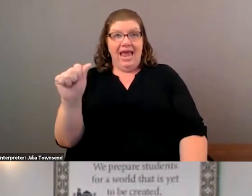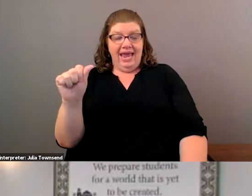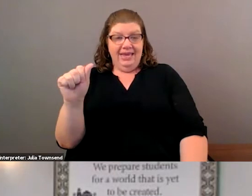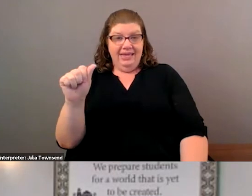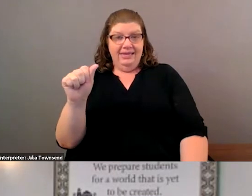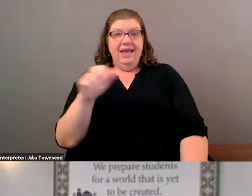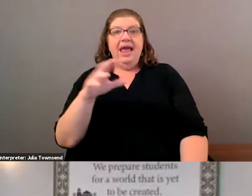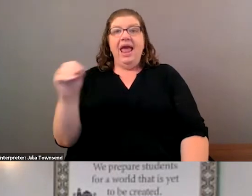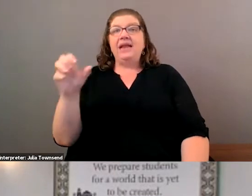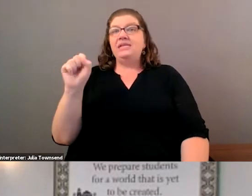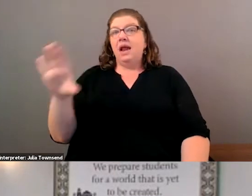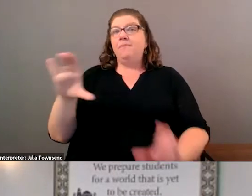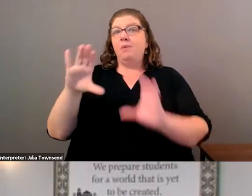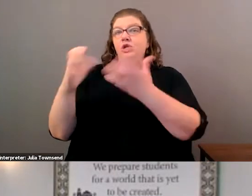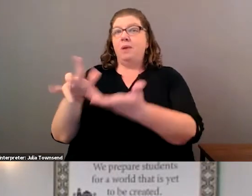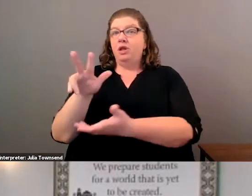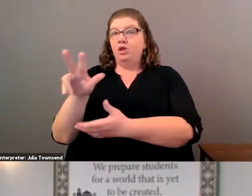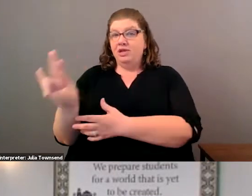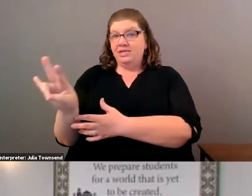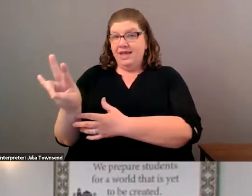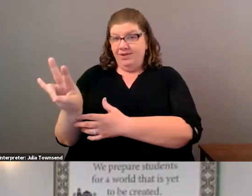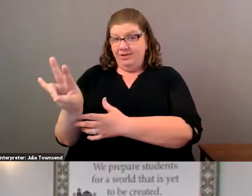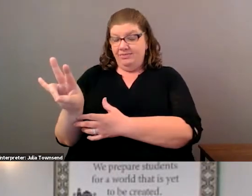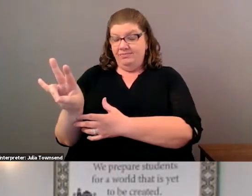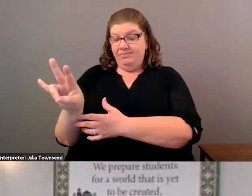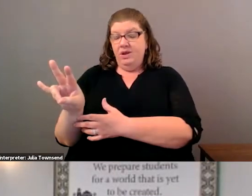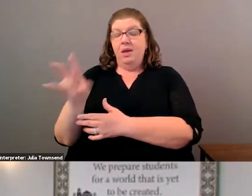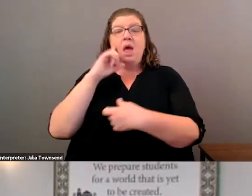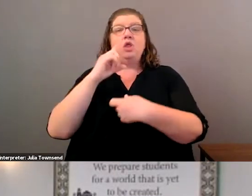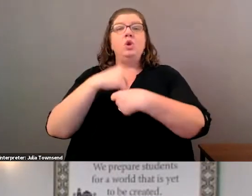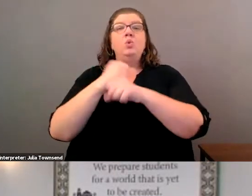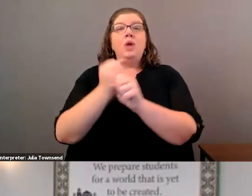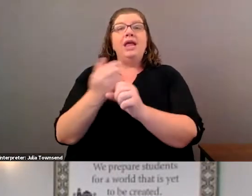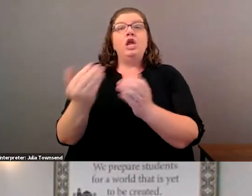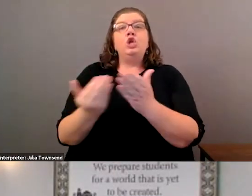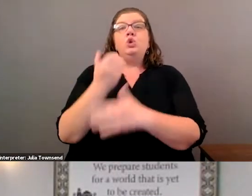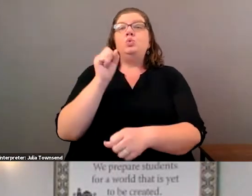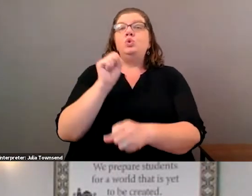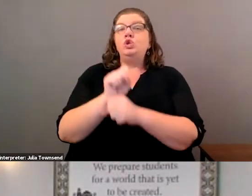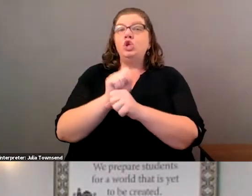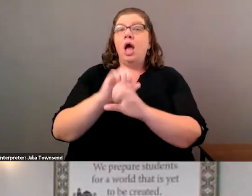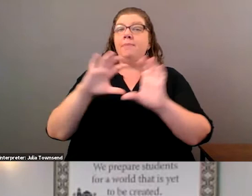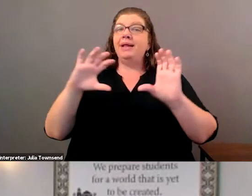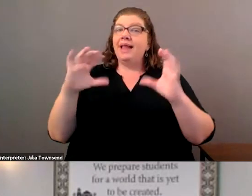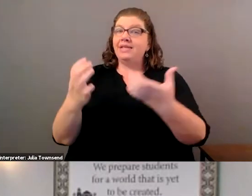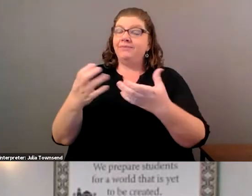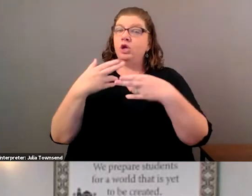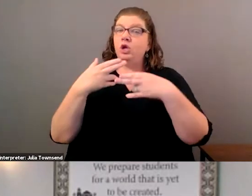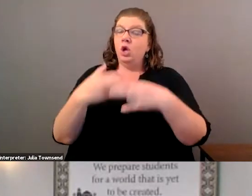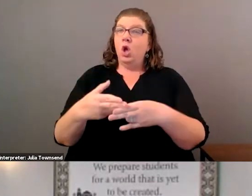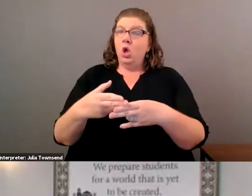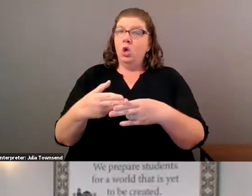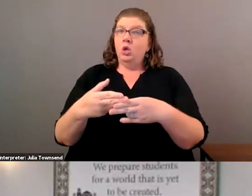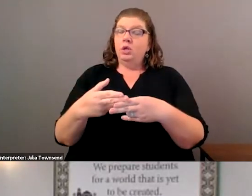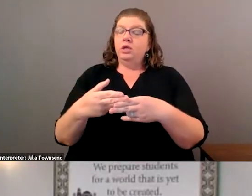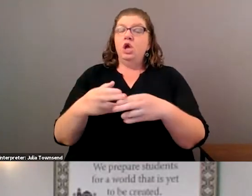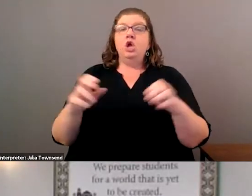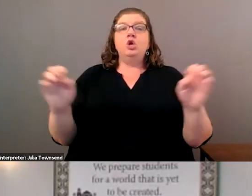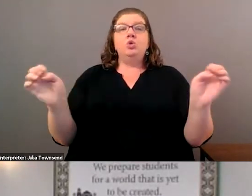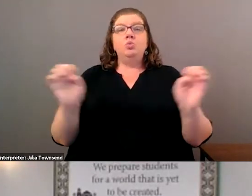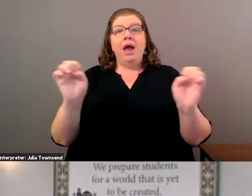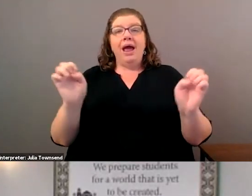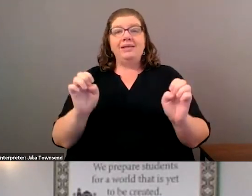and Santa Barbara Chapter 37 regarding the creation of a new job classification called Crisis